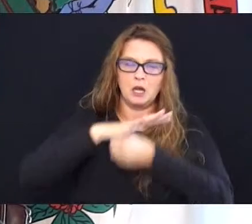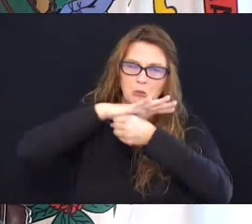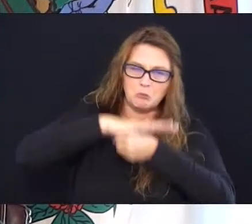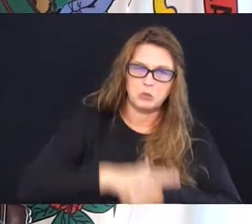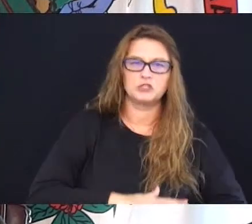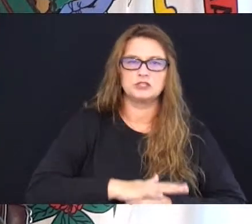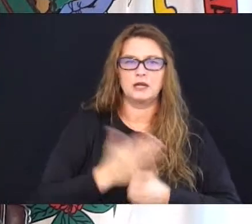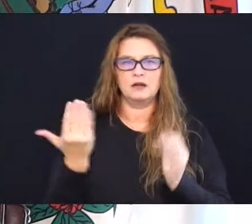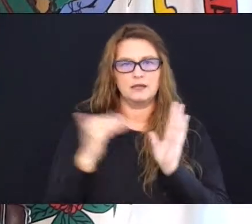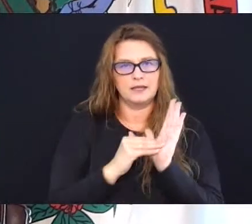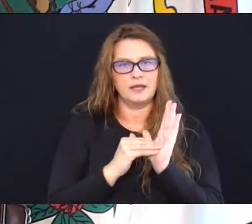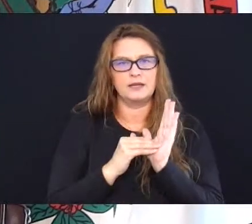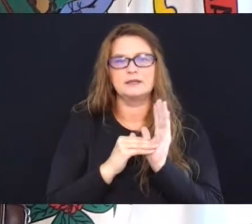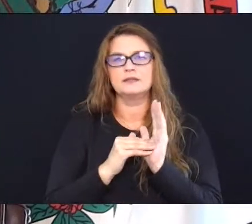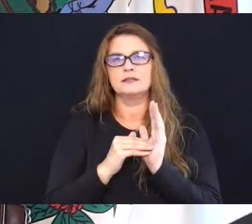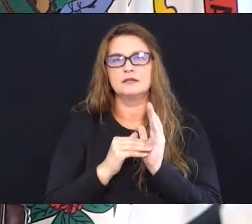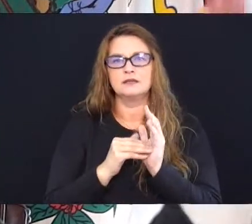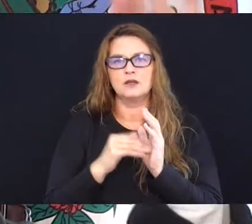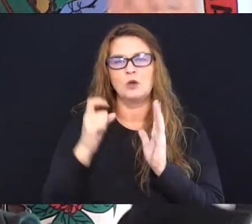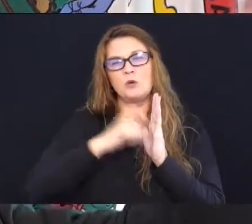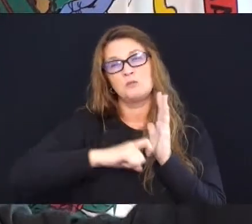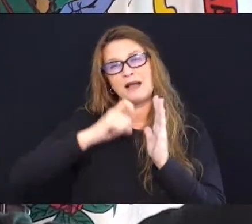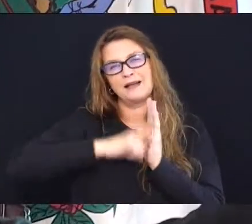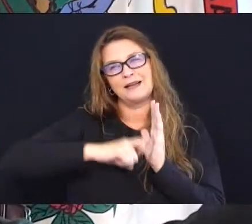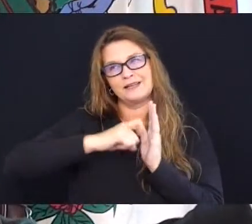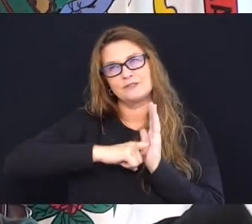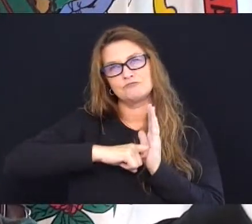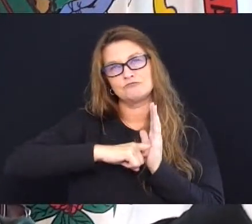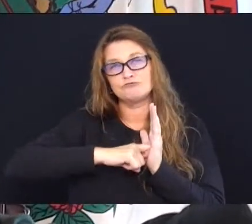and everything, the state of West Virginia was mining